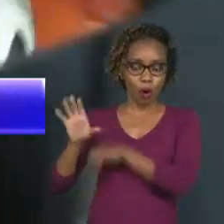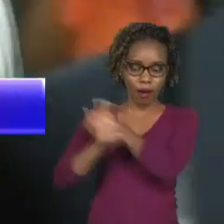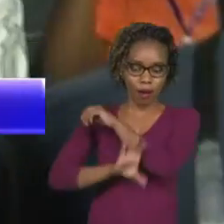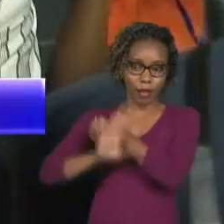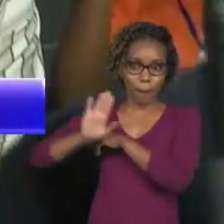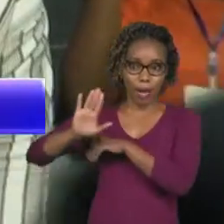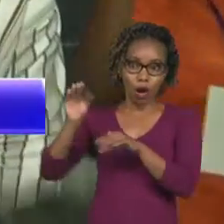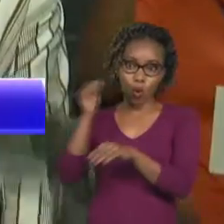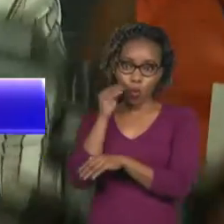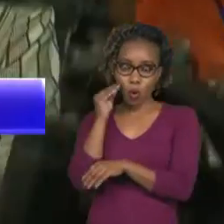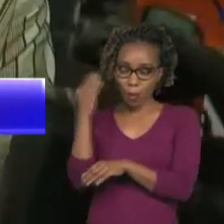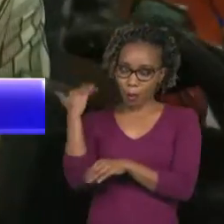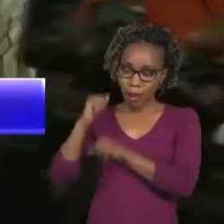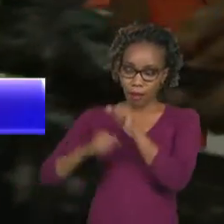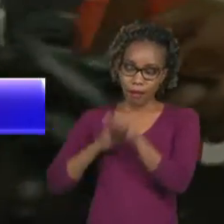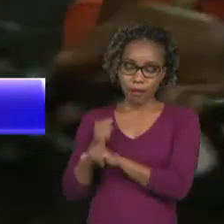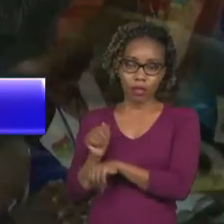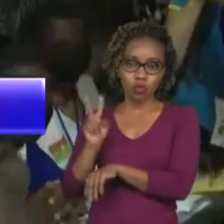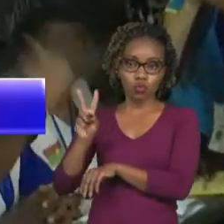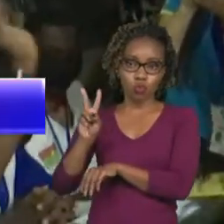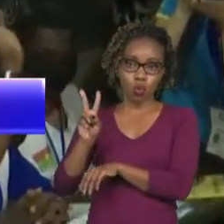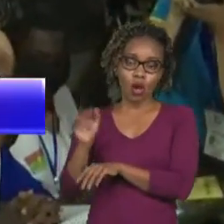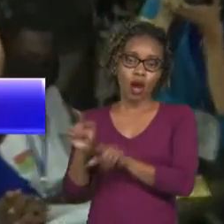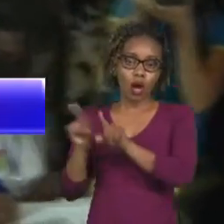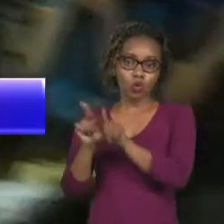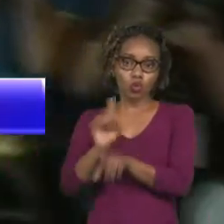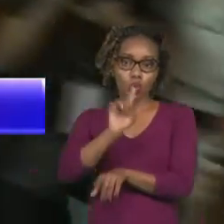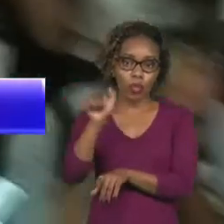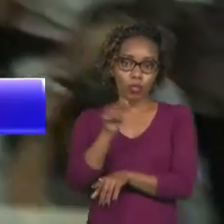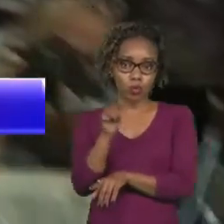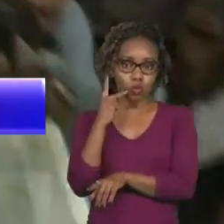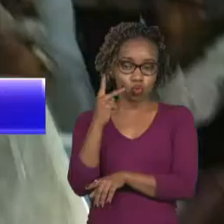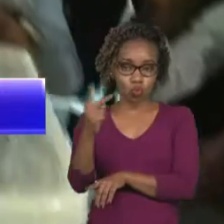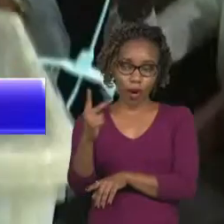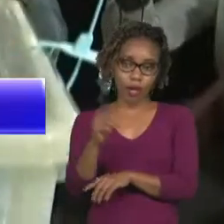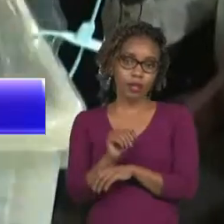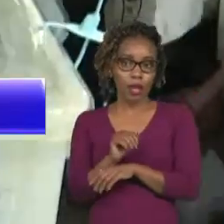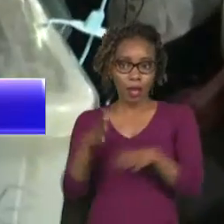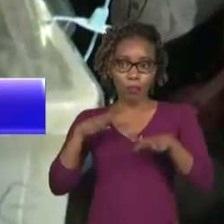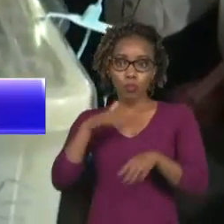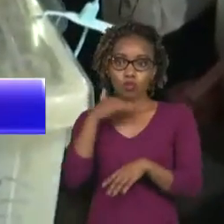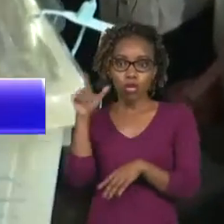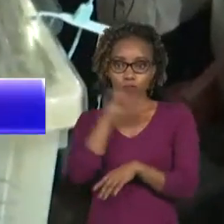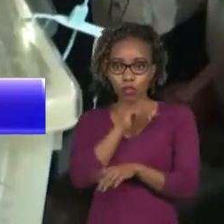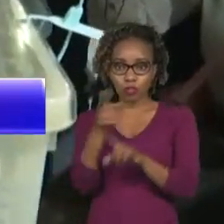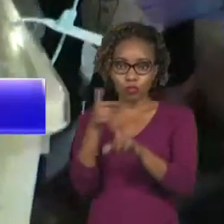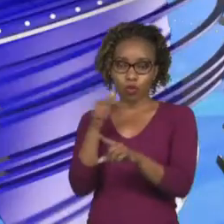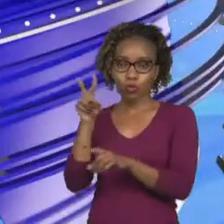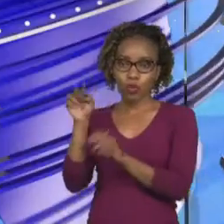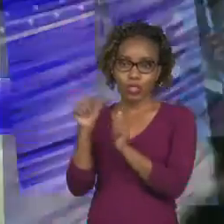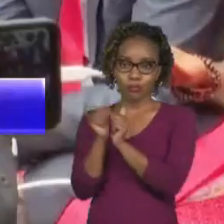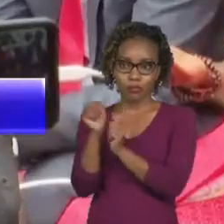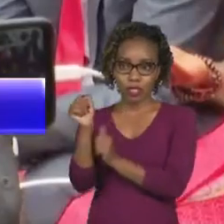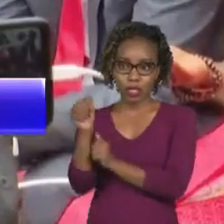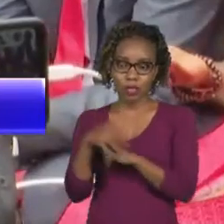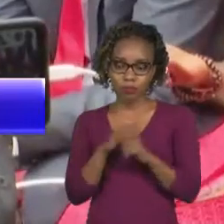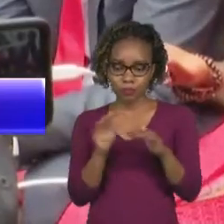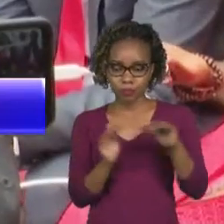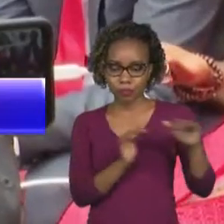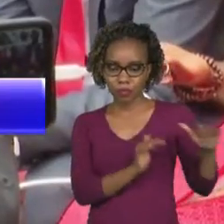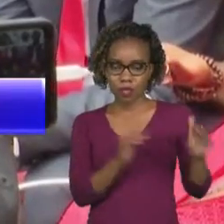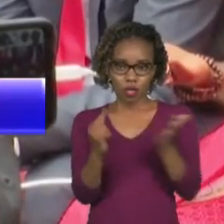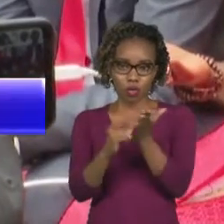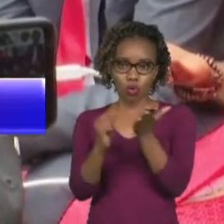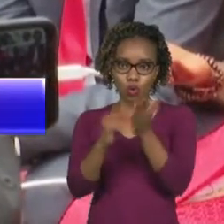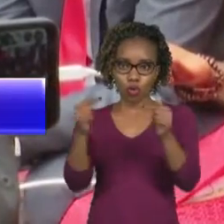their homes in the last 2 years, and at least 1,200 have been killed since 2015. Uganda's